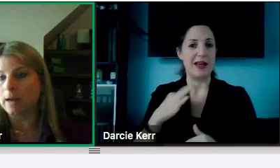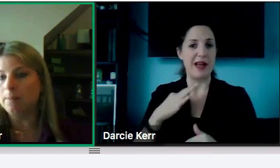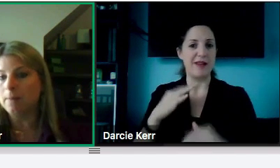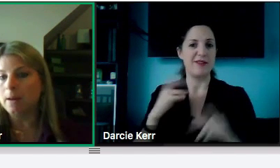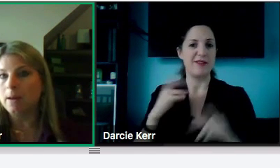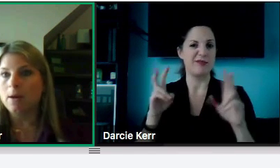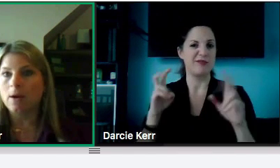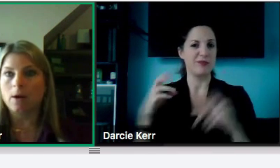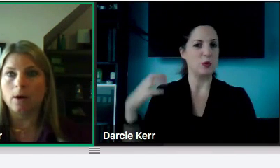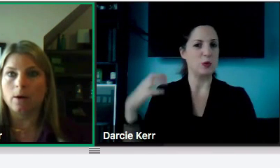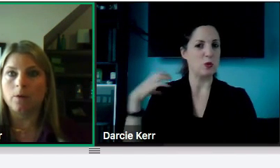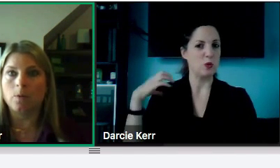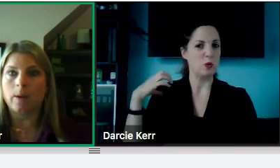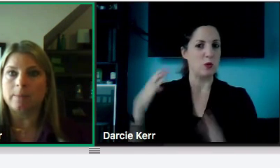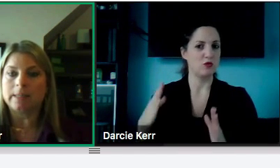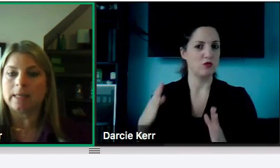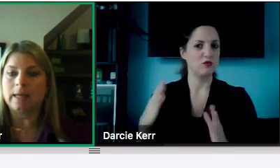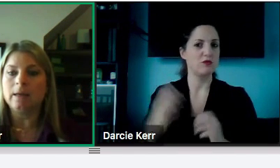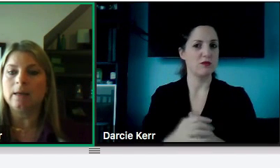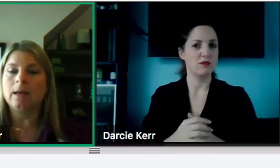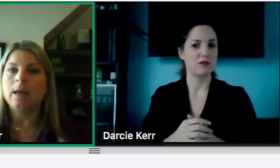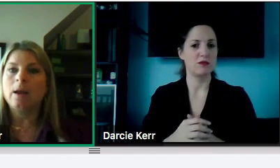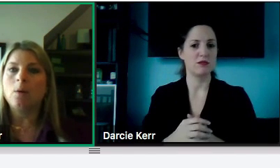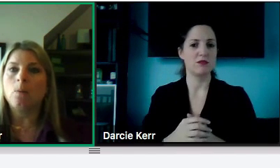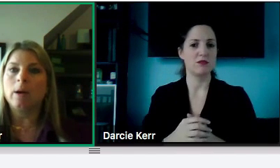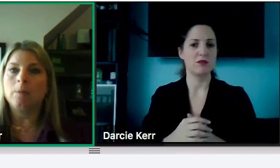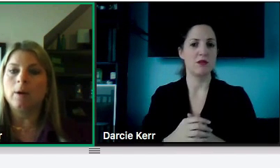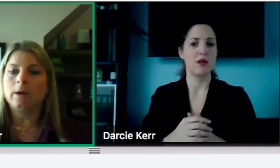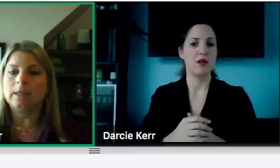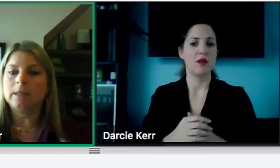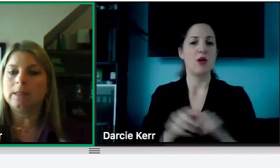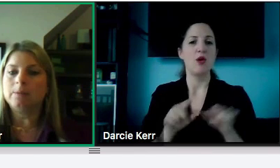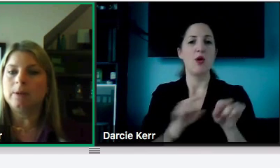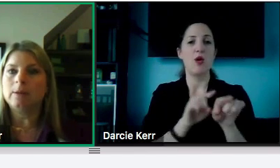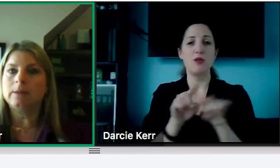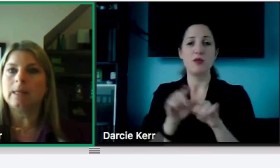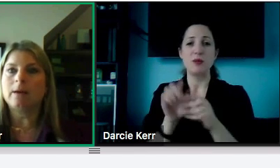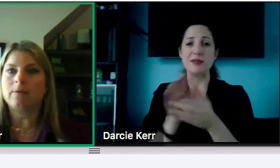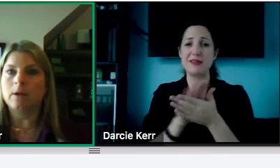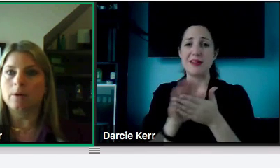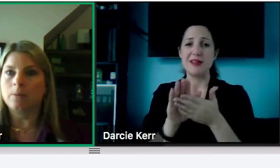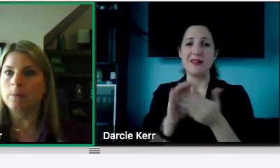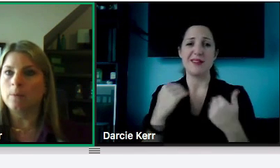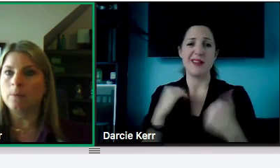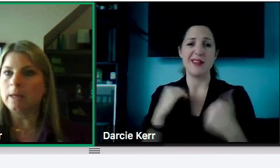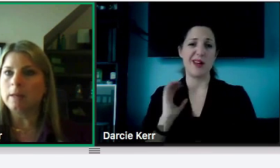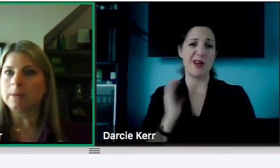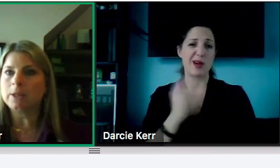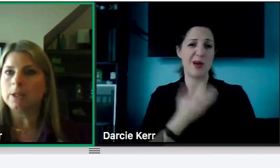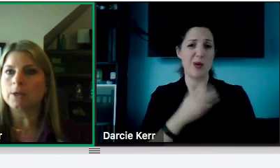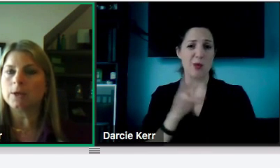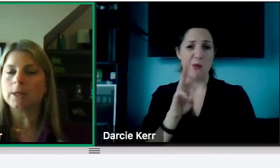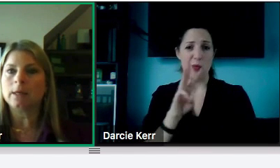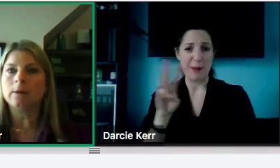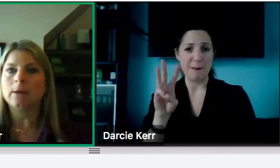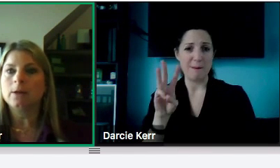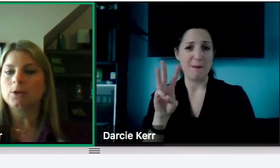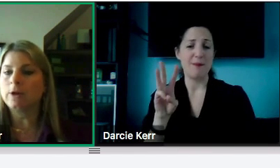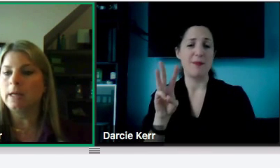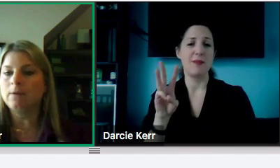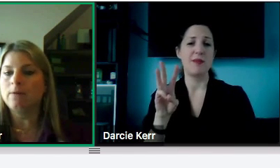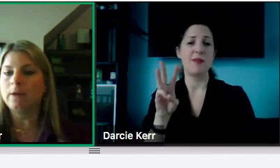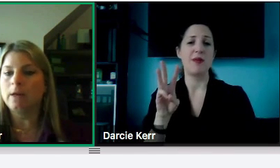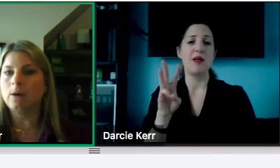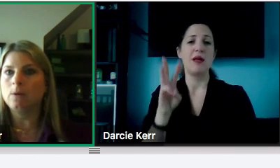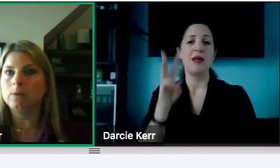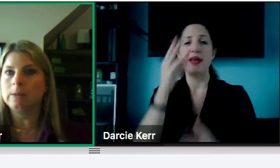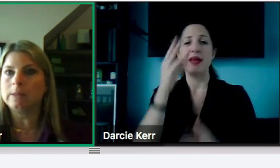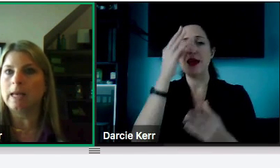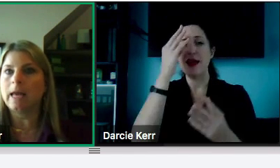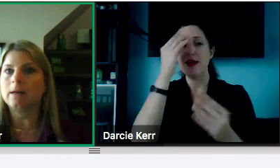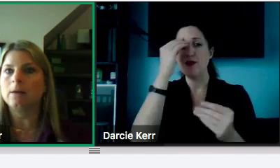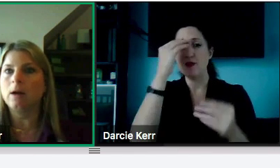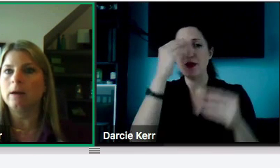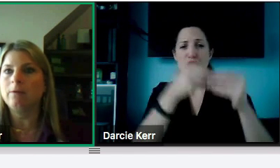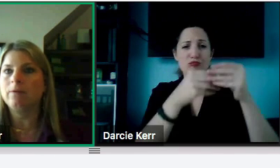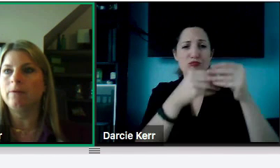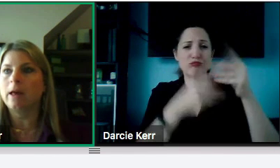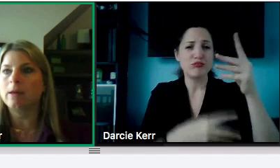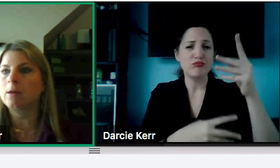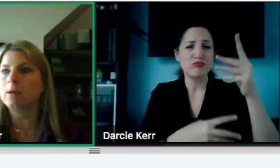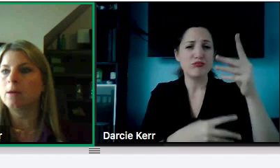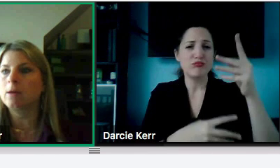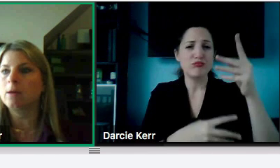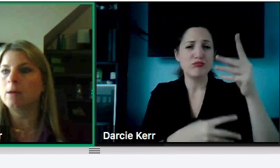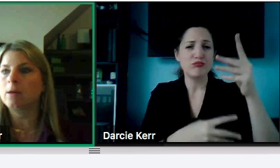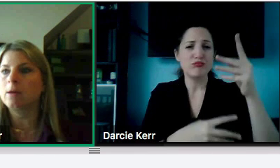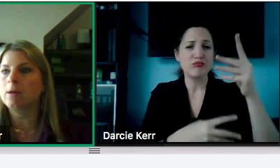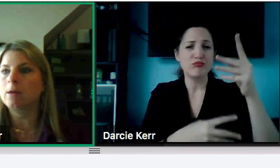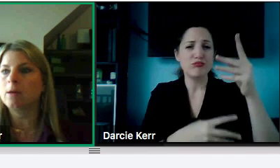Abilities program are the website, where participants have a lot of reading material, training videos, and a lot